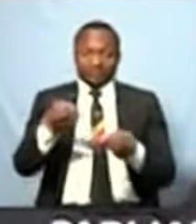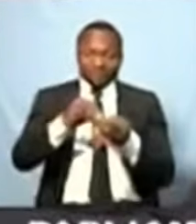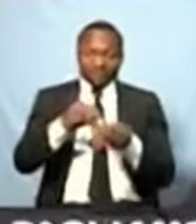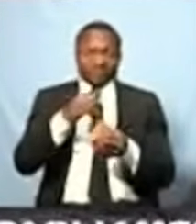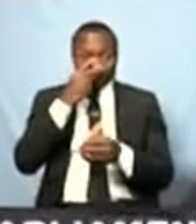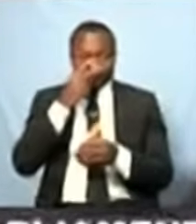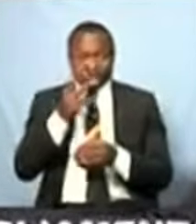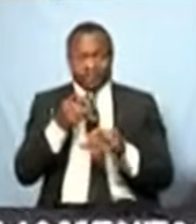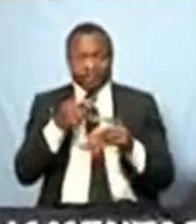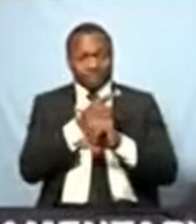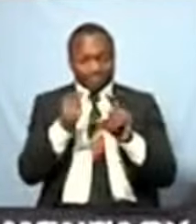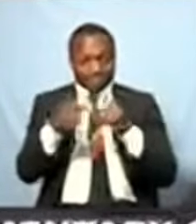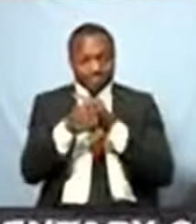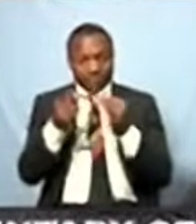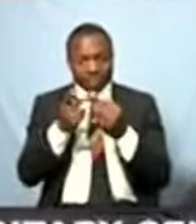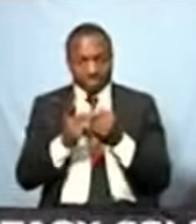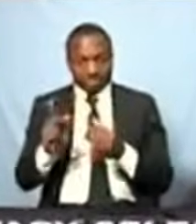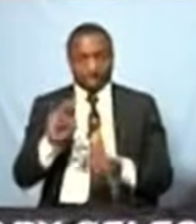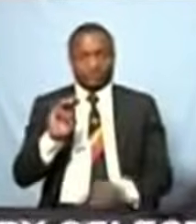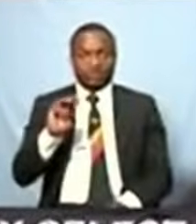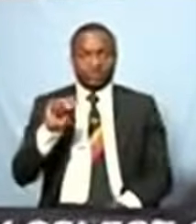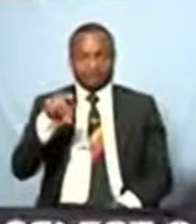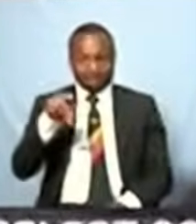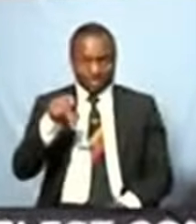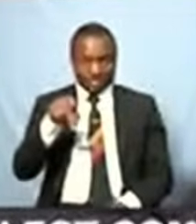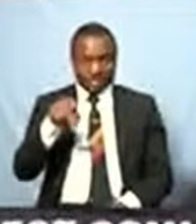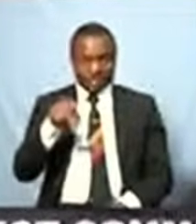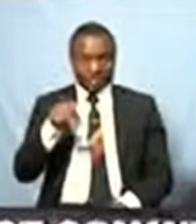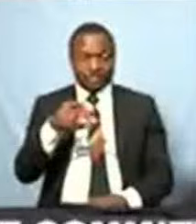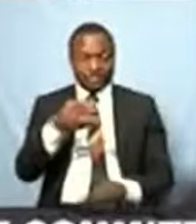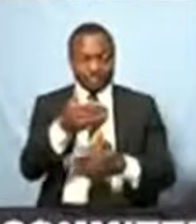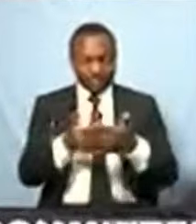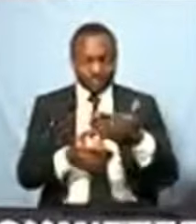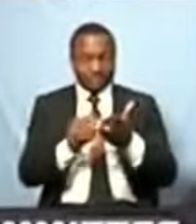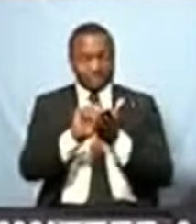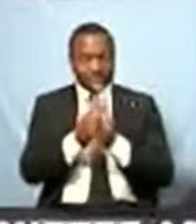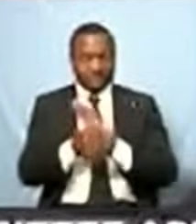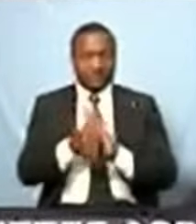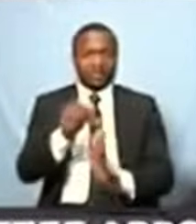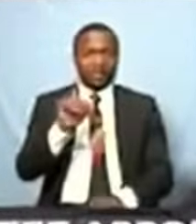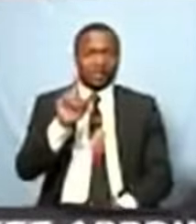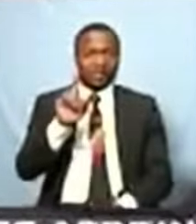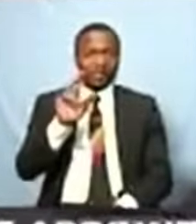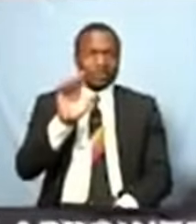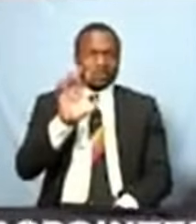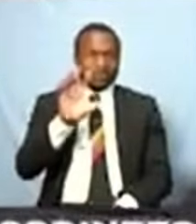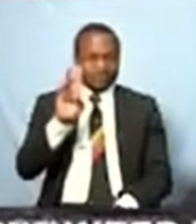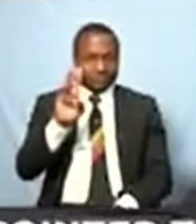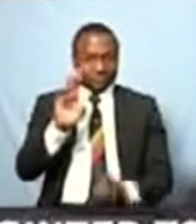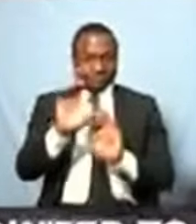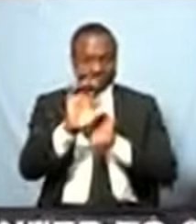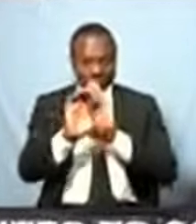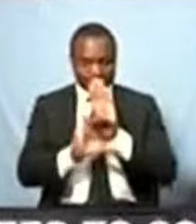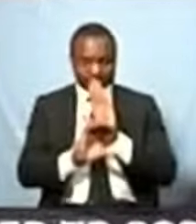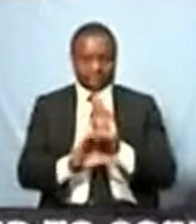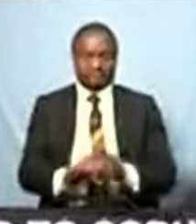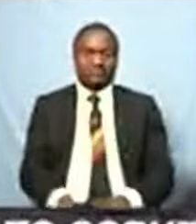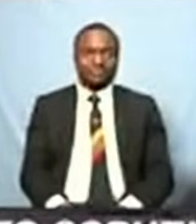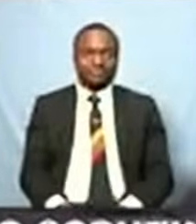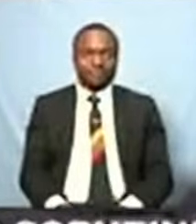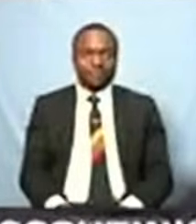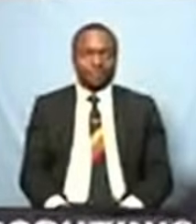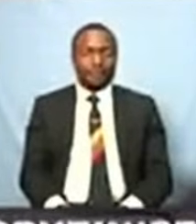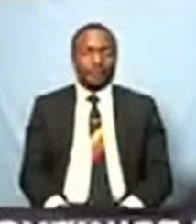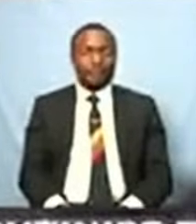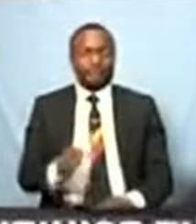see a conflict on the part of the members of parliament. This stems from Article 156 of the Constitution, which